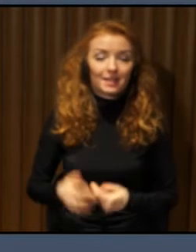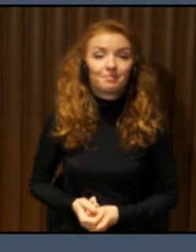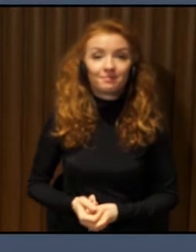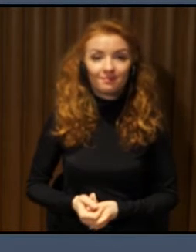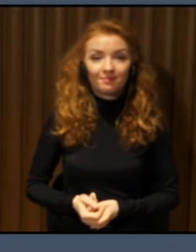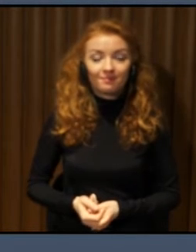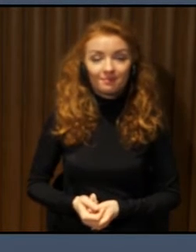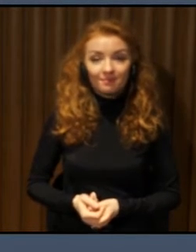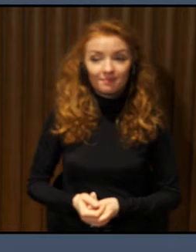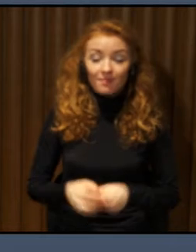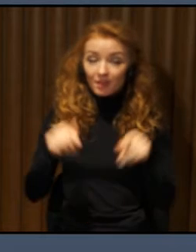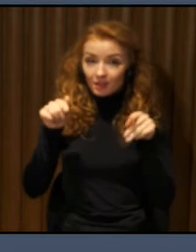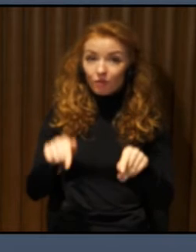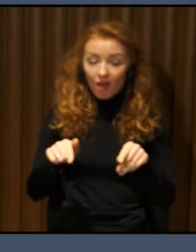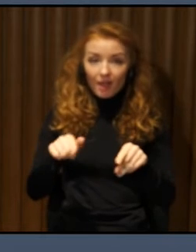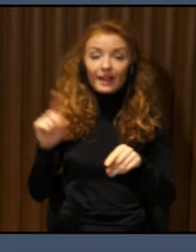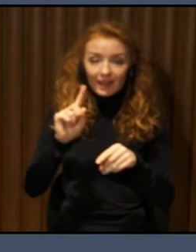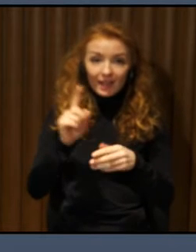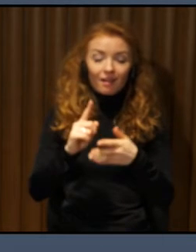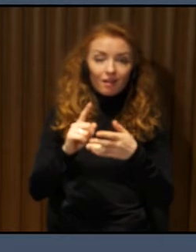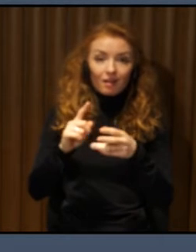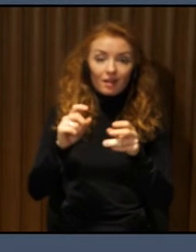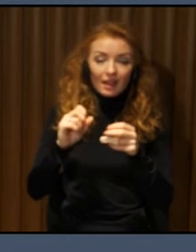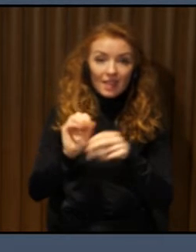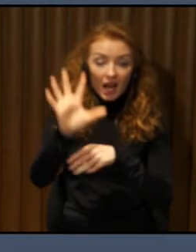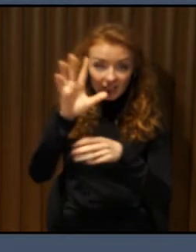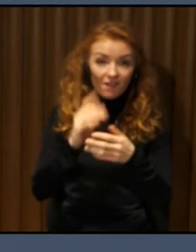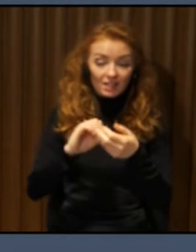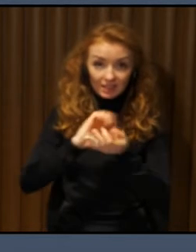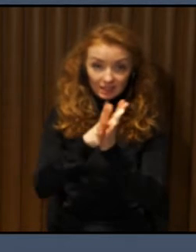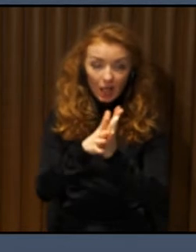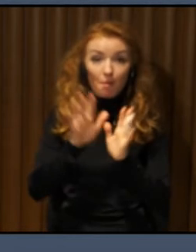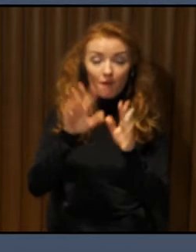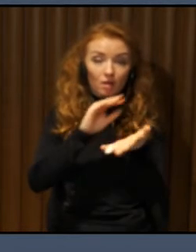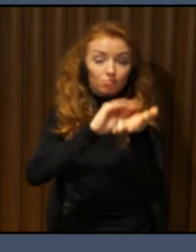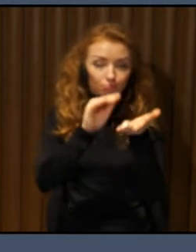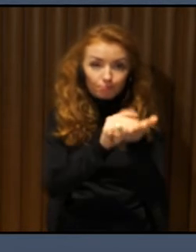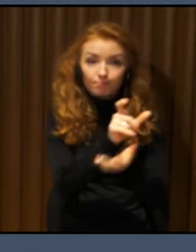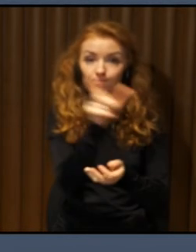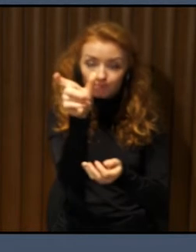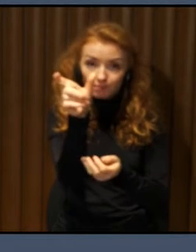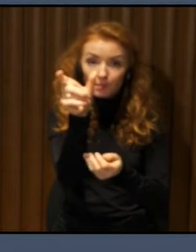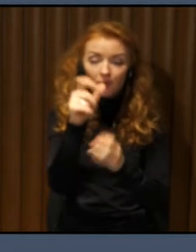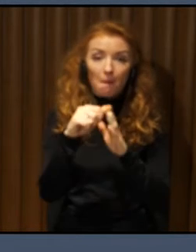this interactive system. So you can search, I've got shelter up here, but let's say food